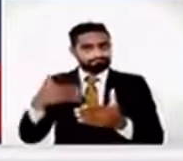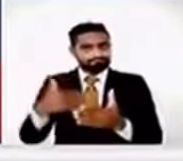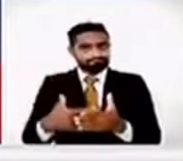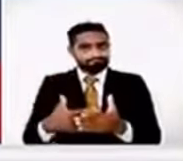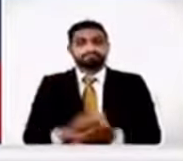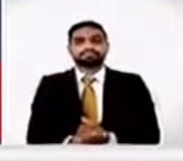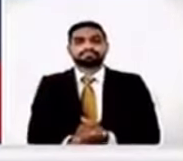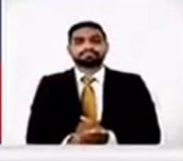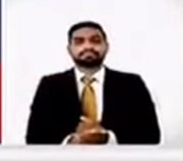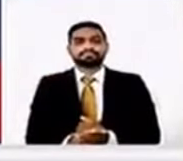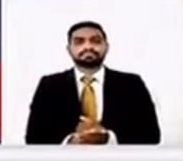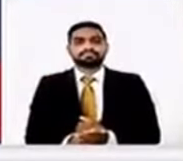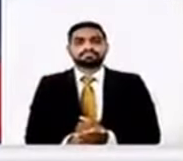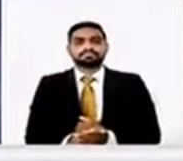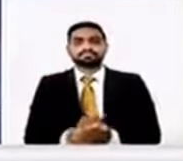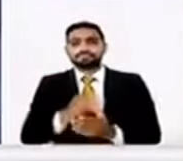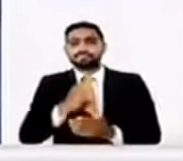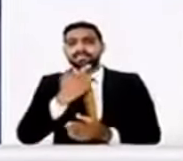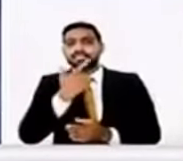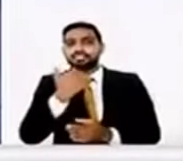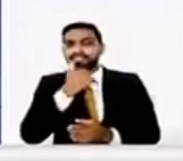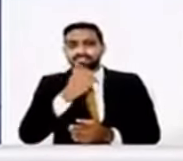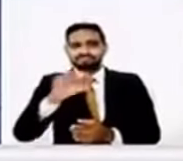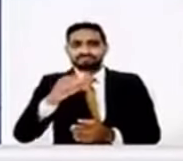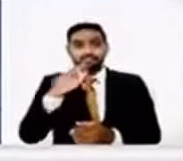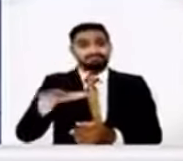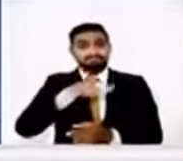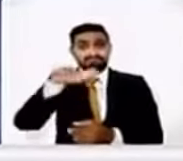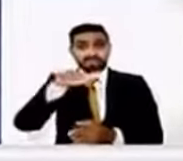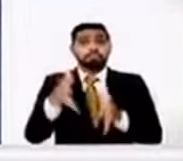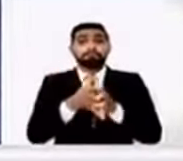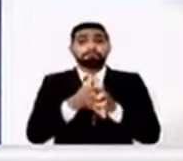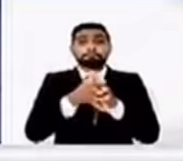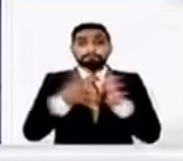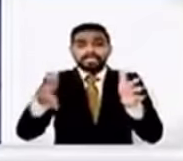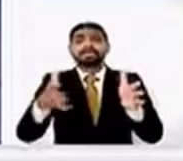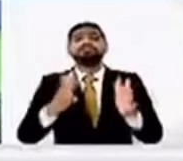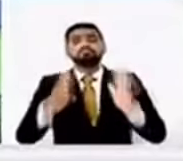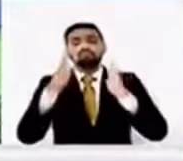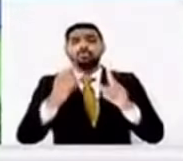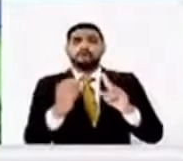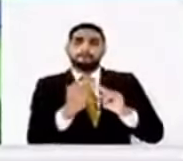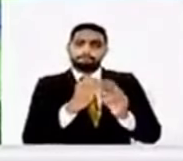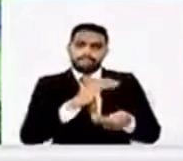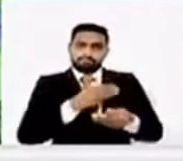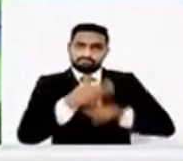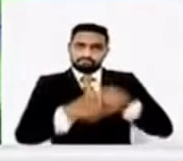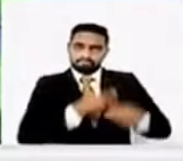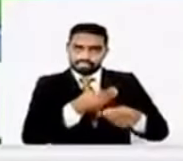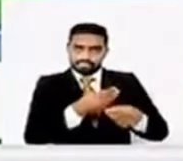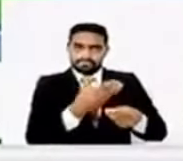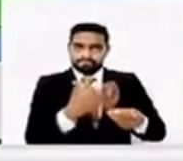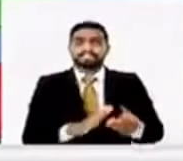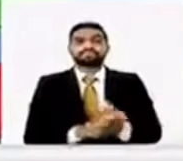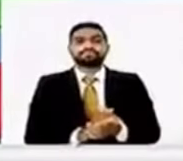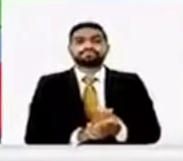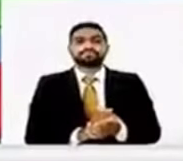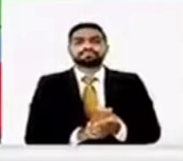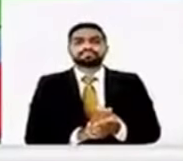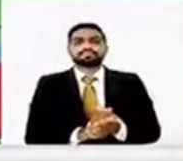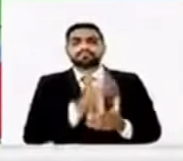state-owned land were privatized and given to the private companies to manage. And